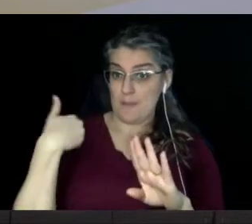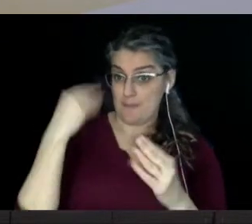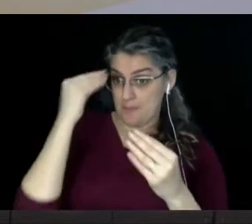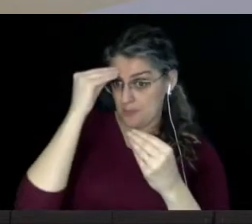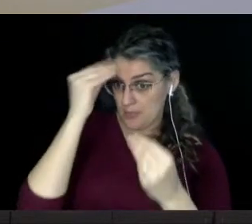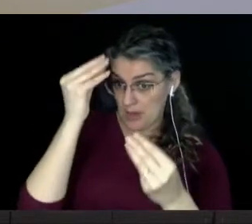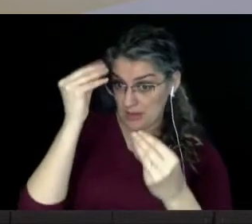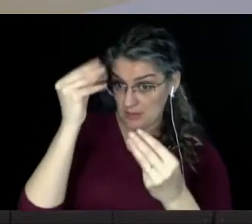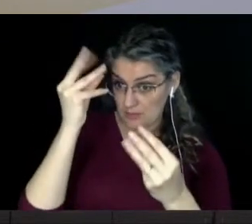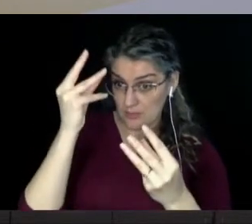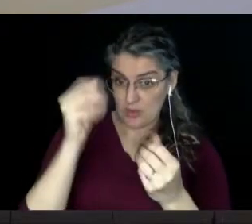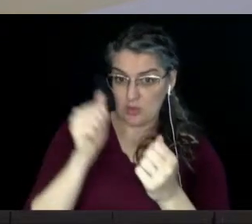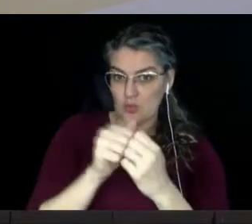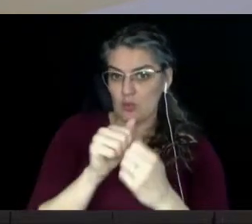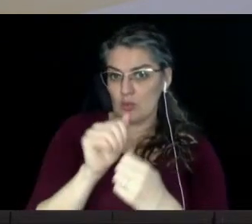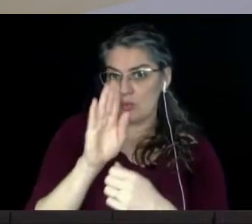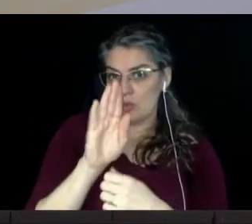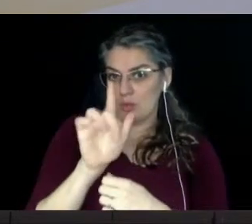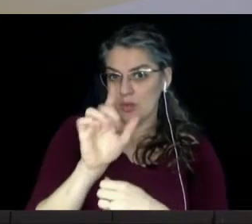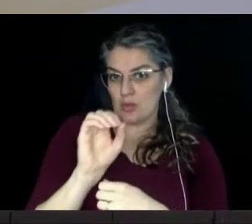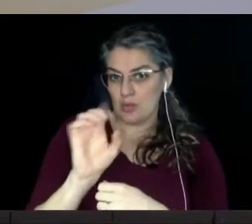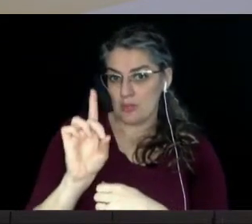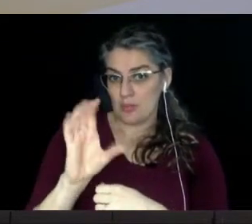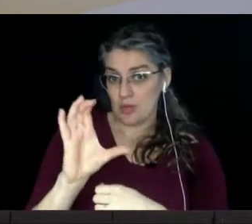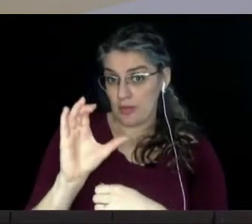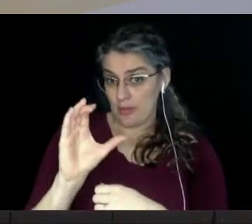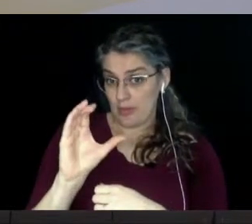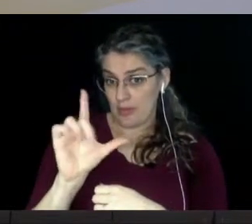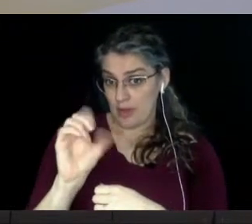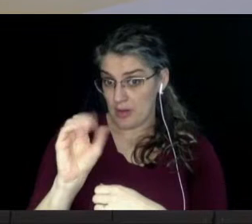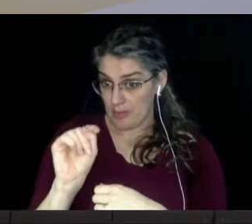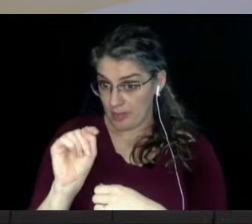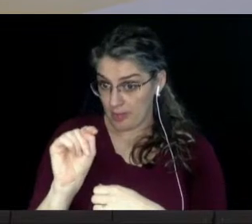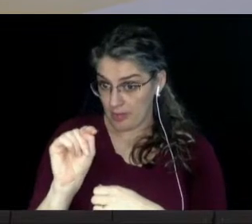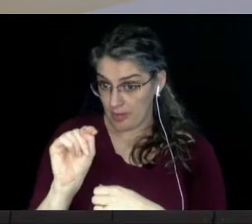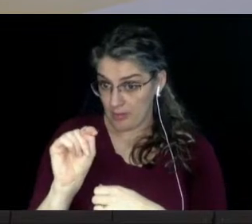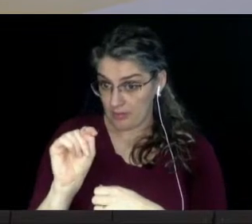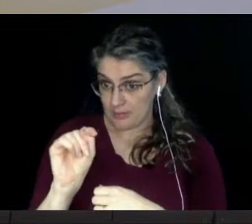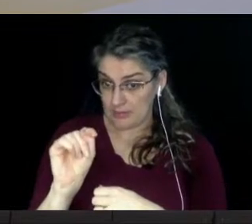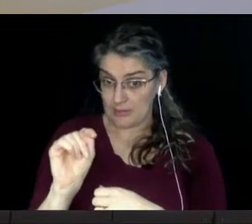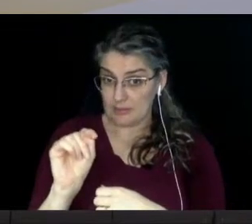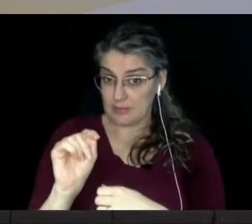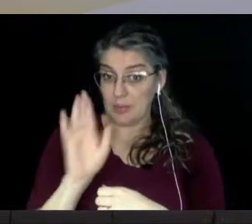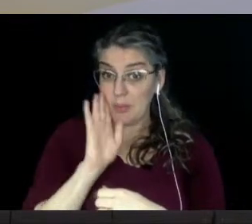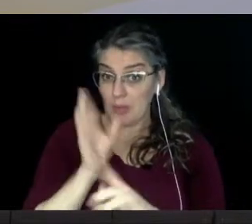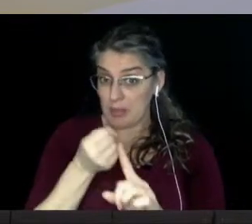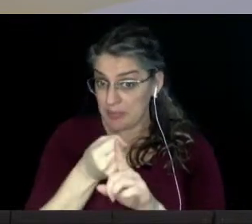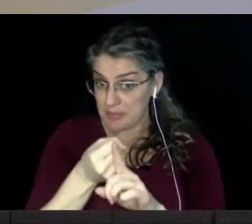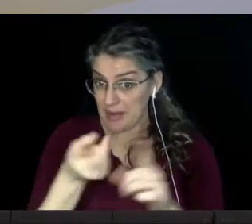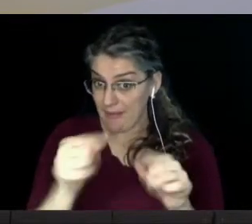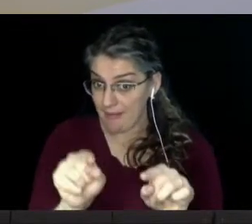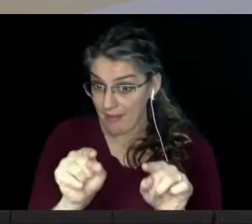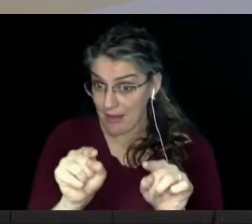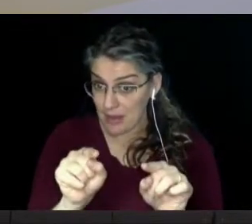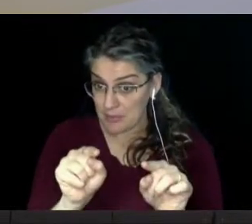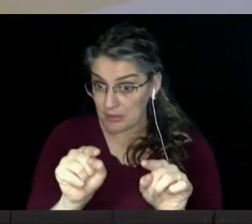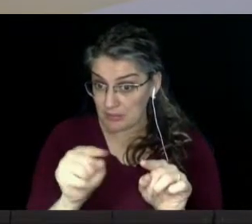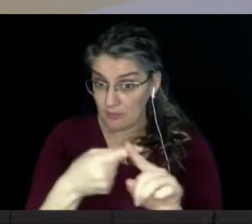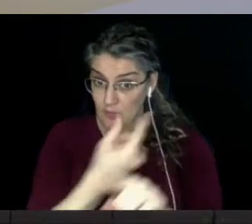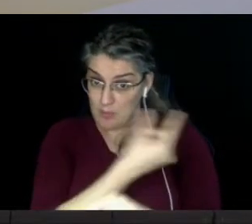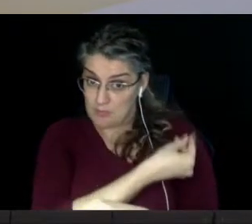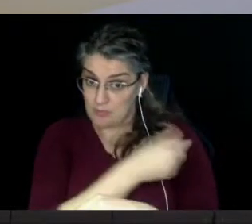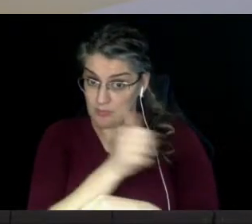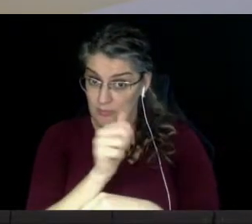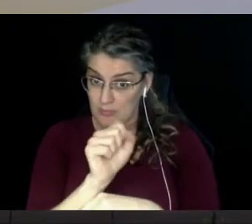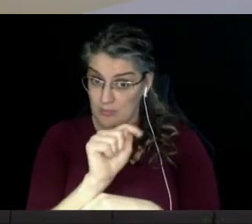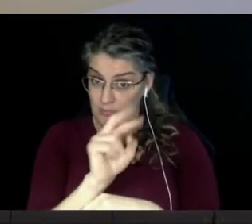about blood clots, is a person any more likely to suffer a blood clot from the AstraZeneca vaccine than any